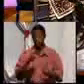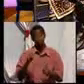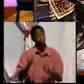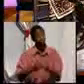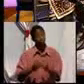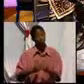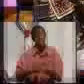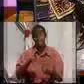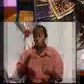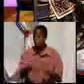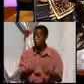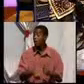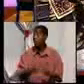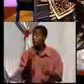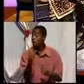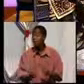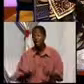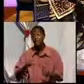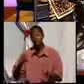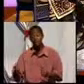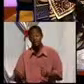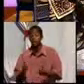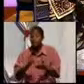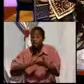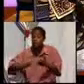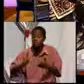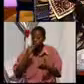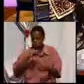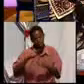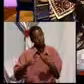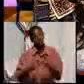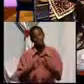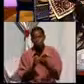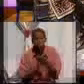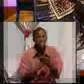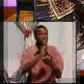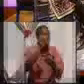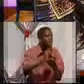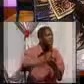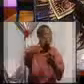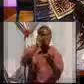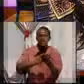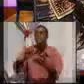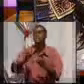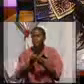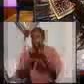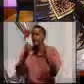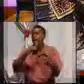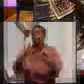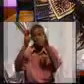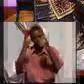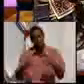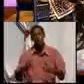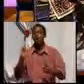the activities which the policy is talking about, so that we disseminate the information about disability and what can be done about